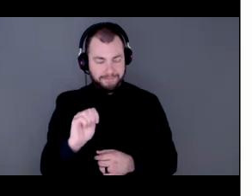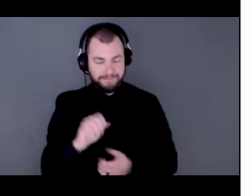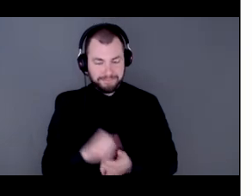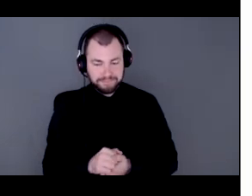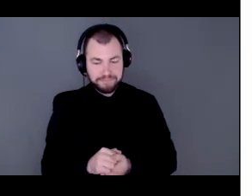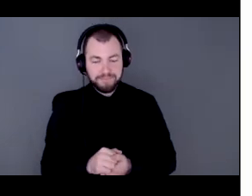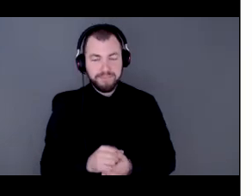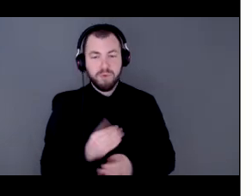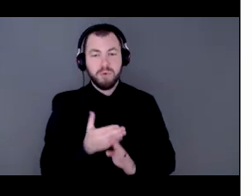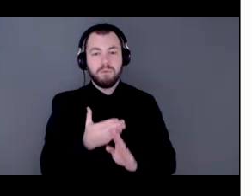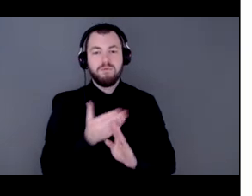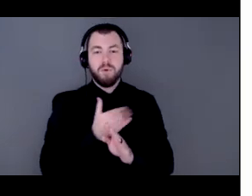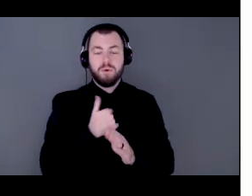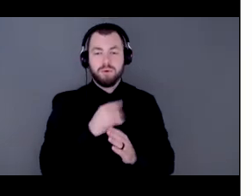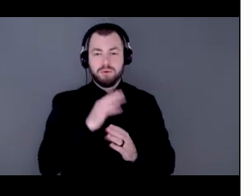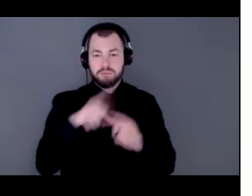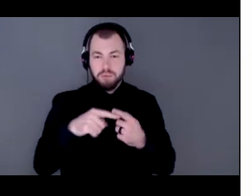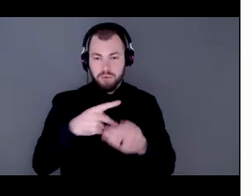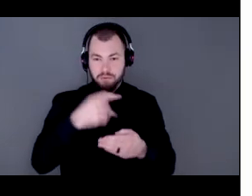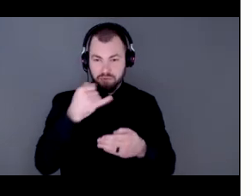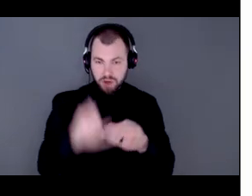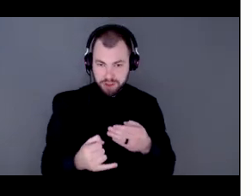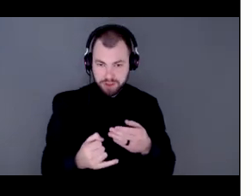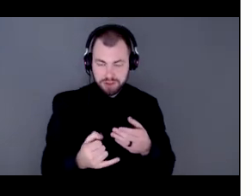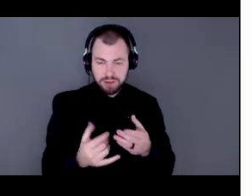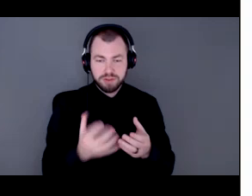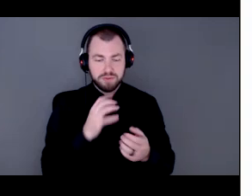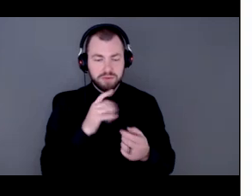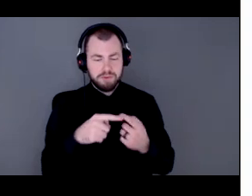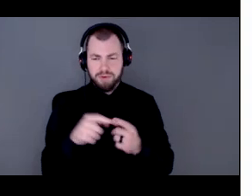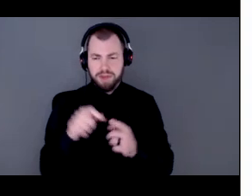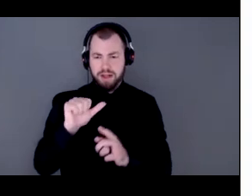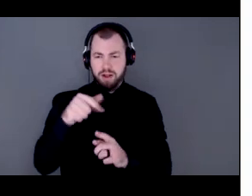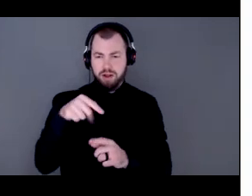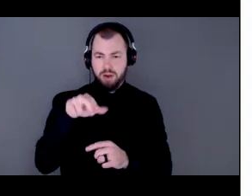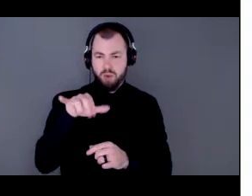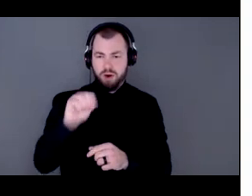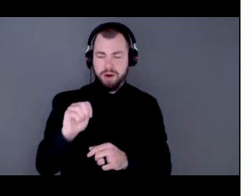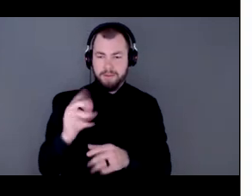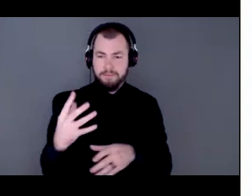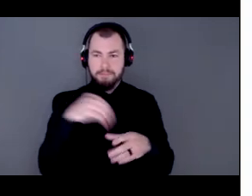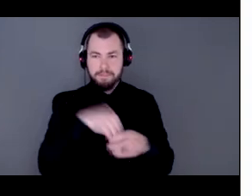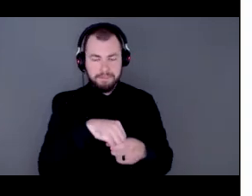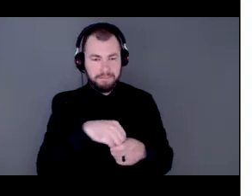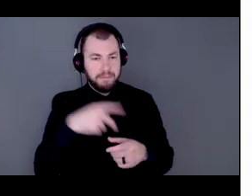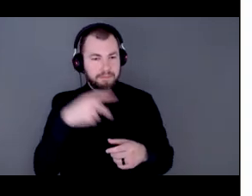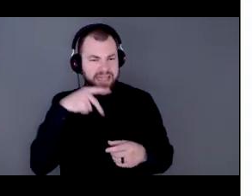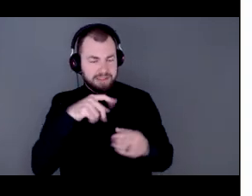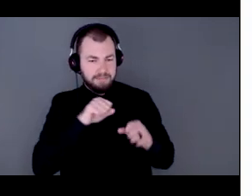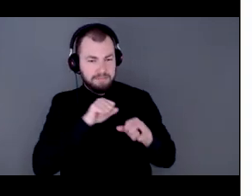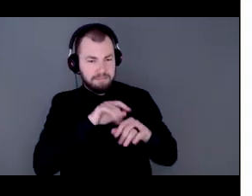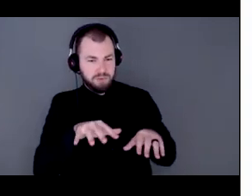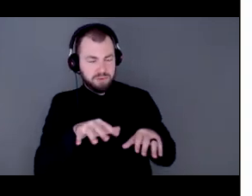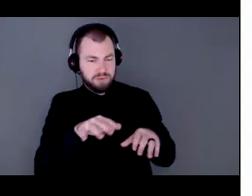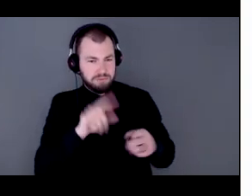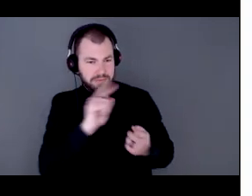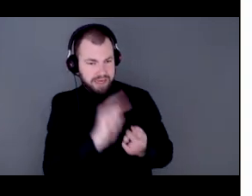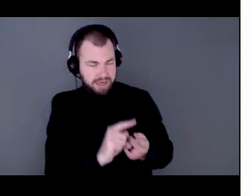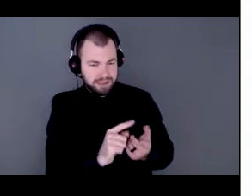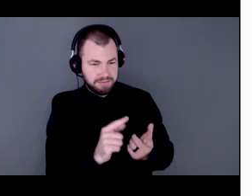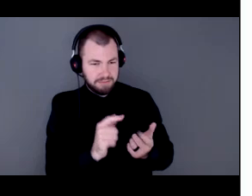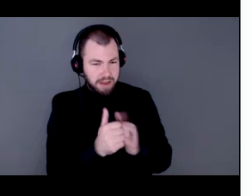into the project, I want to talk about why the South Carolina Aquarium is in plastic pollution mitigation. Next slide. So we have a sea turtle